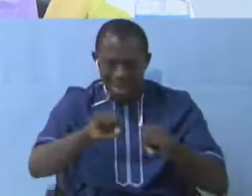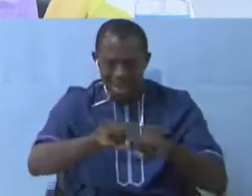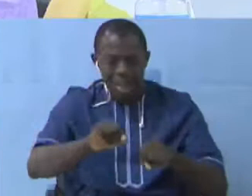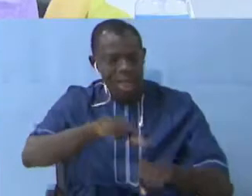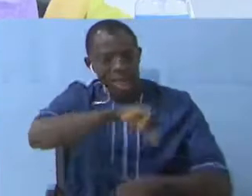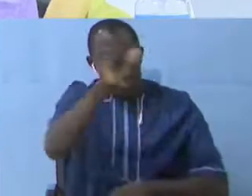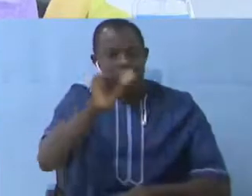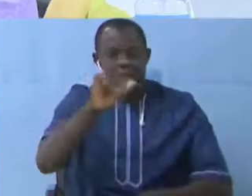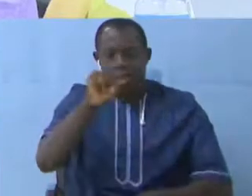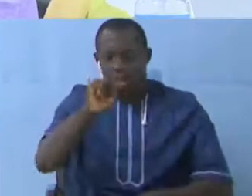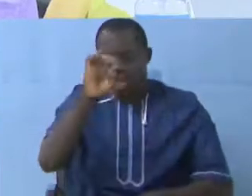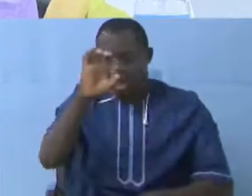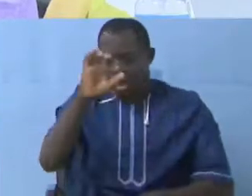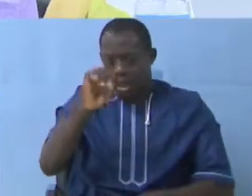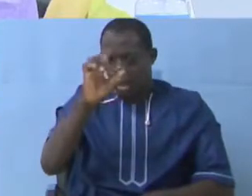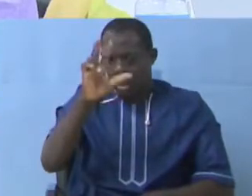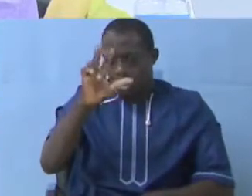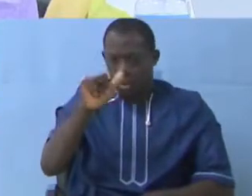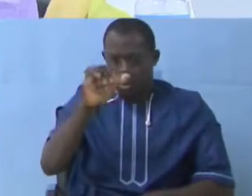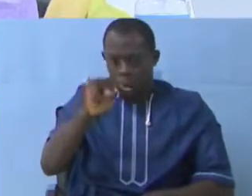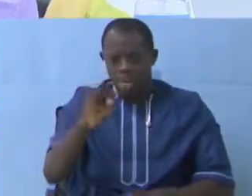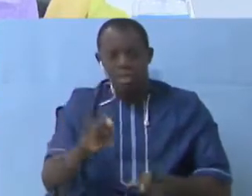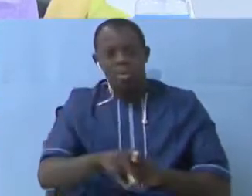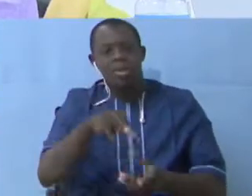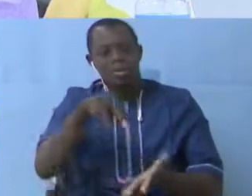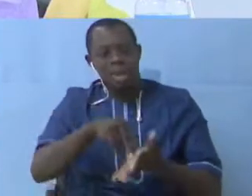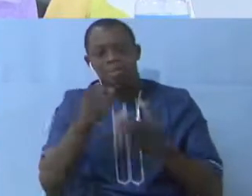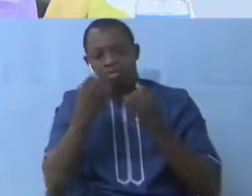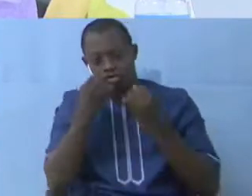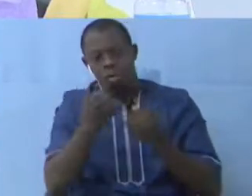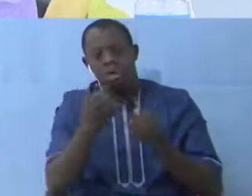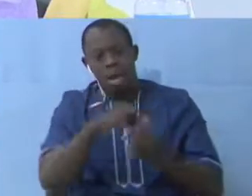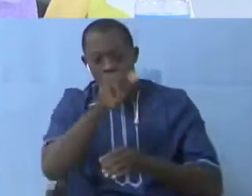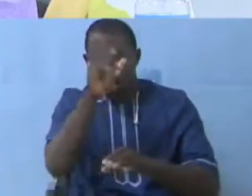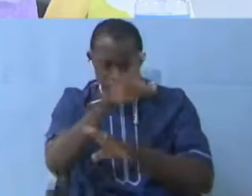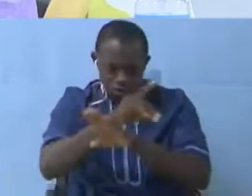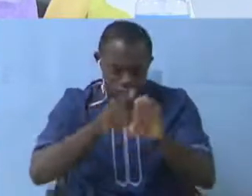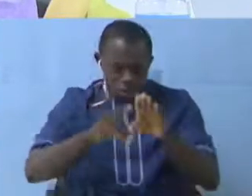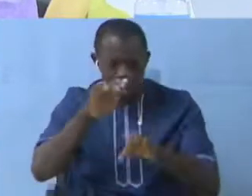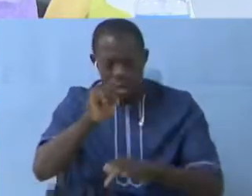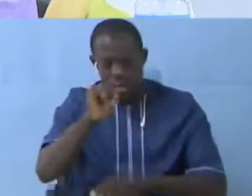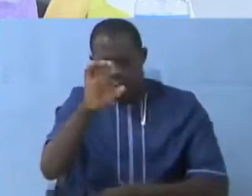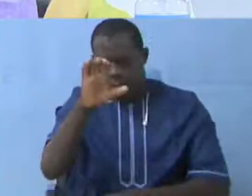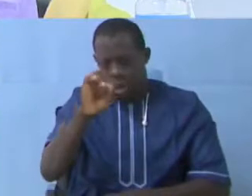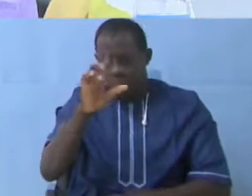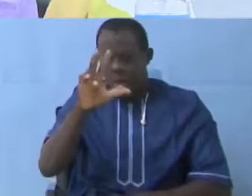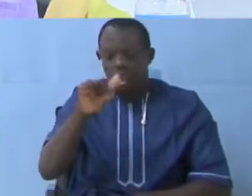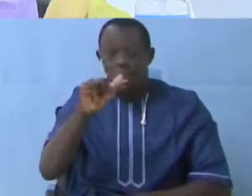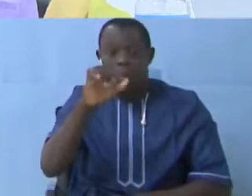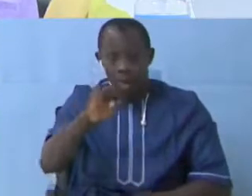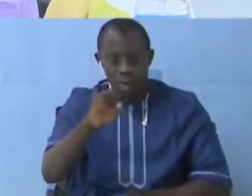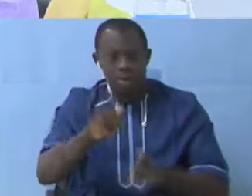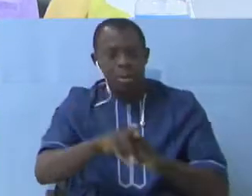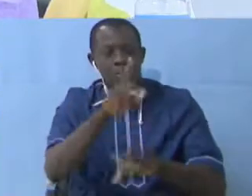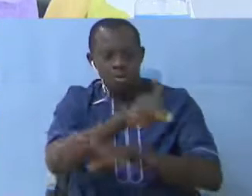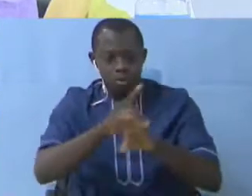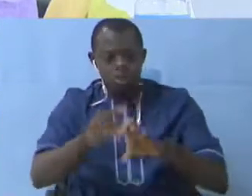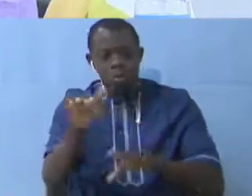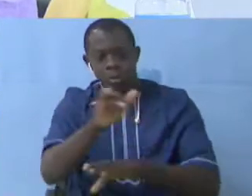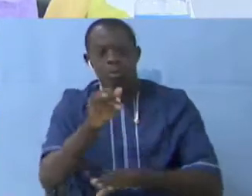stood firmly. And I think that position of ECOWAS is the kind of position that we would like to see more